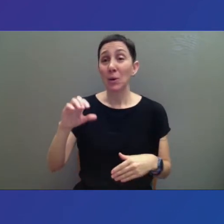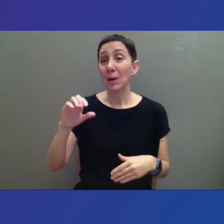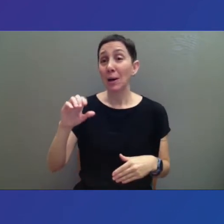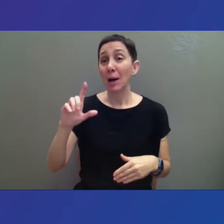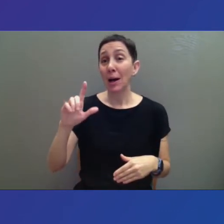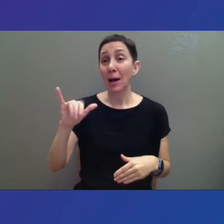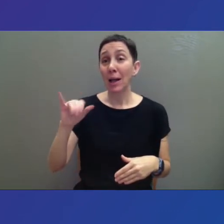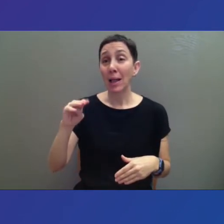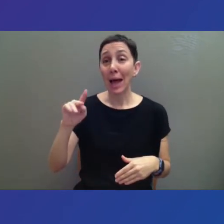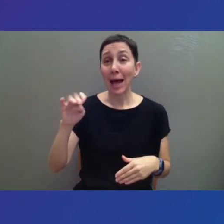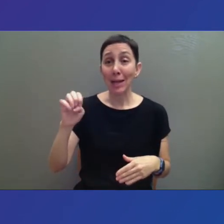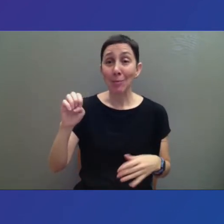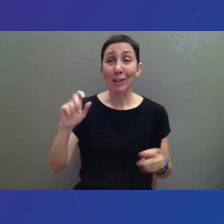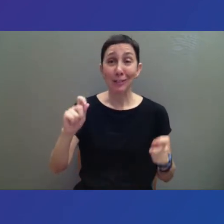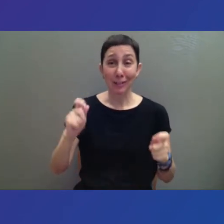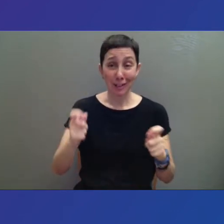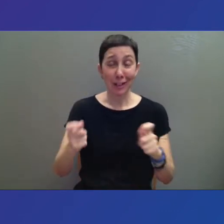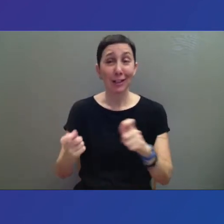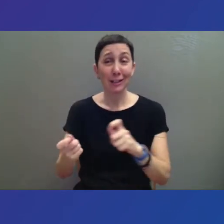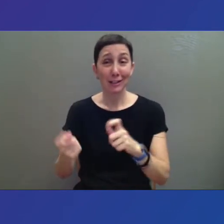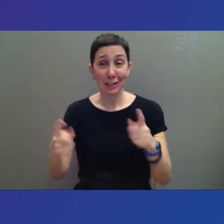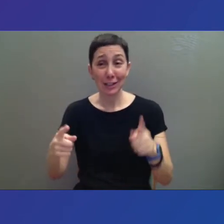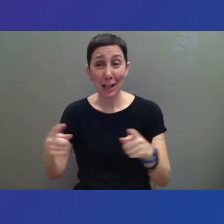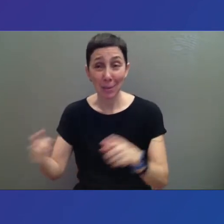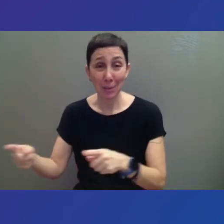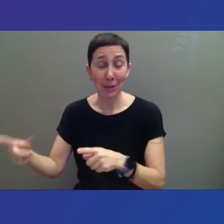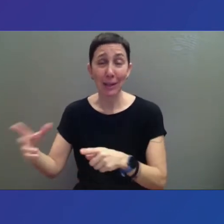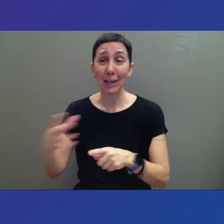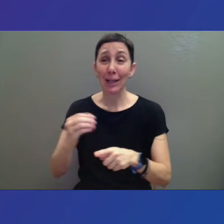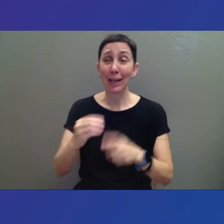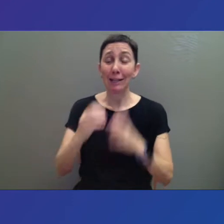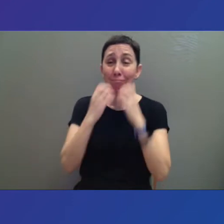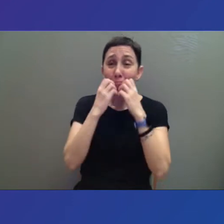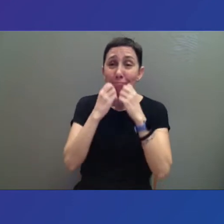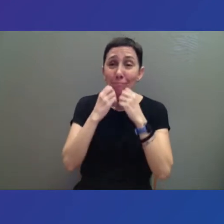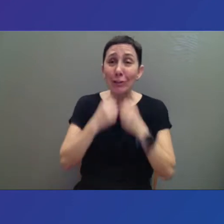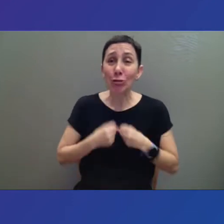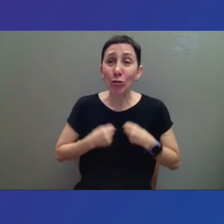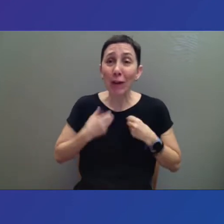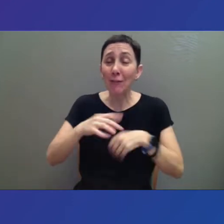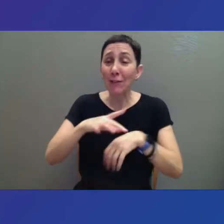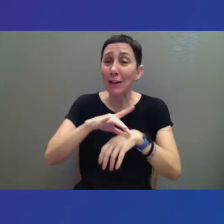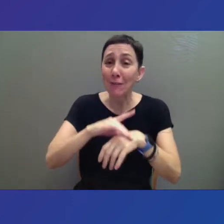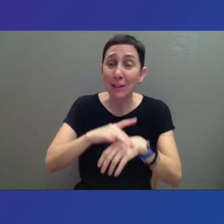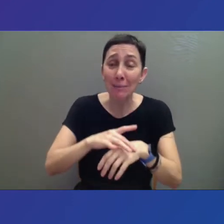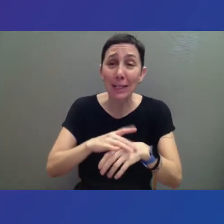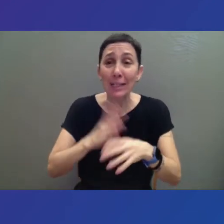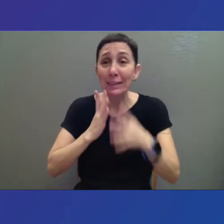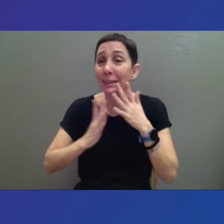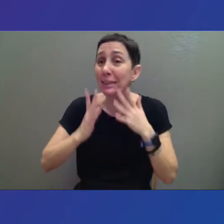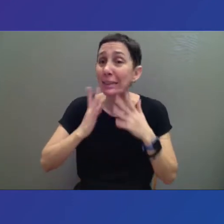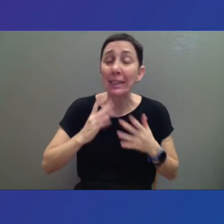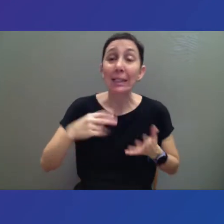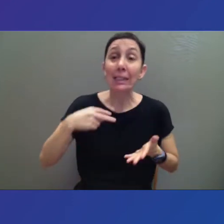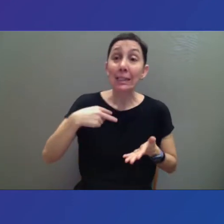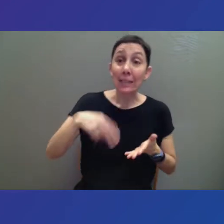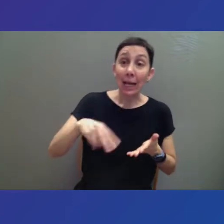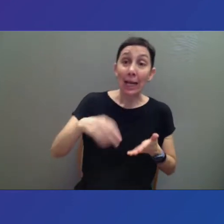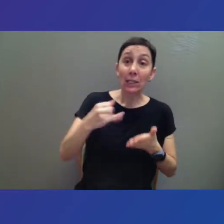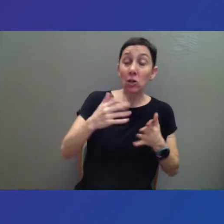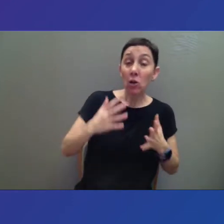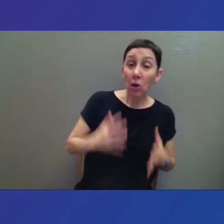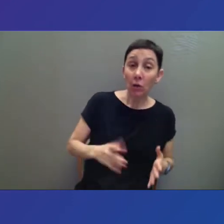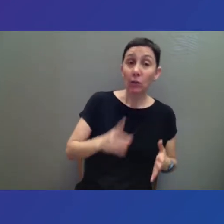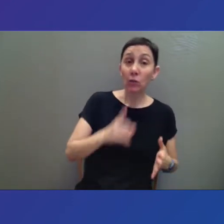is at stake. Dance and art makers have been at the forefront of this issue for decades, and in this